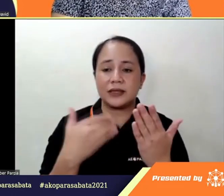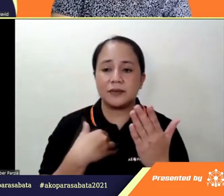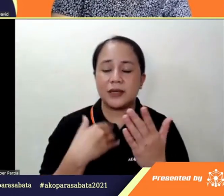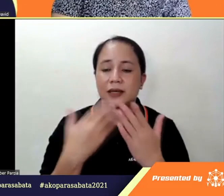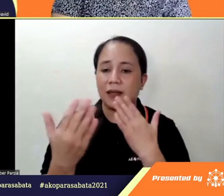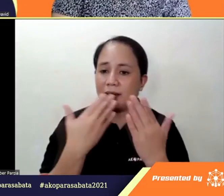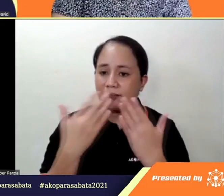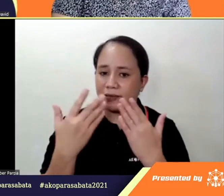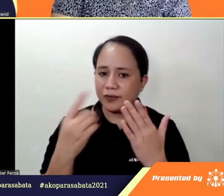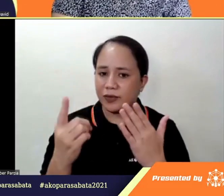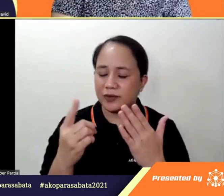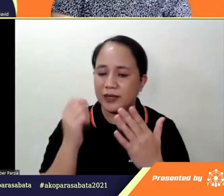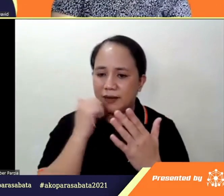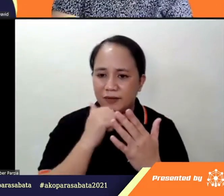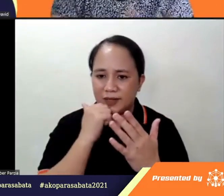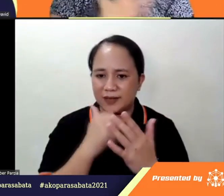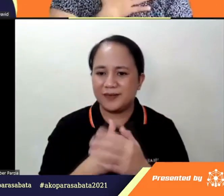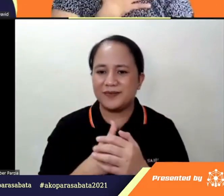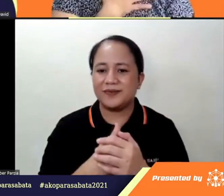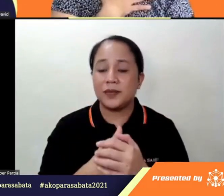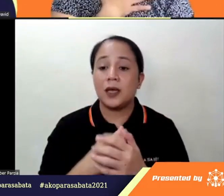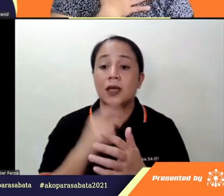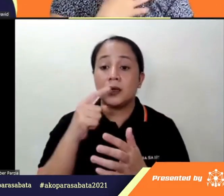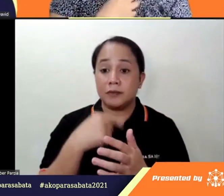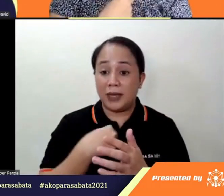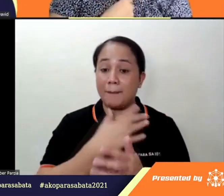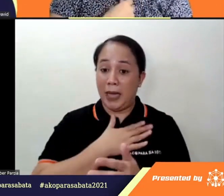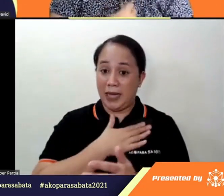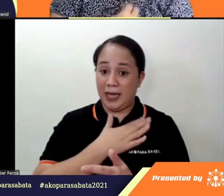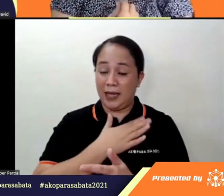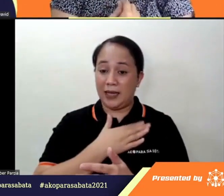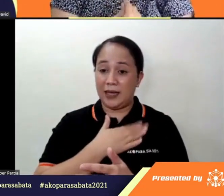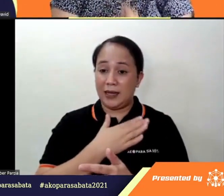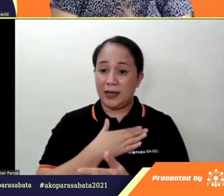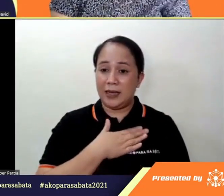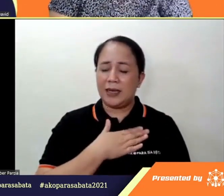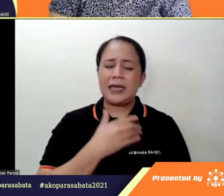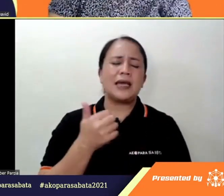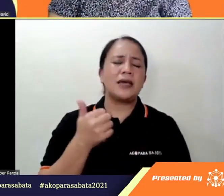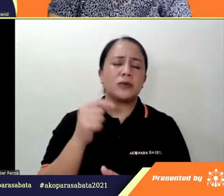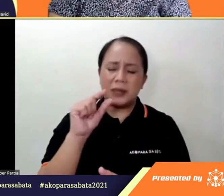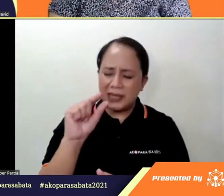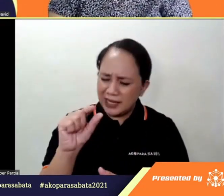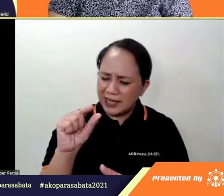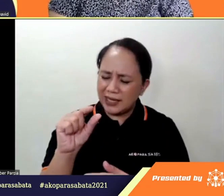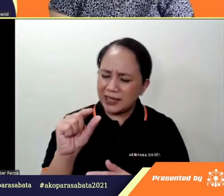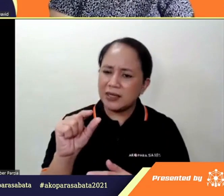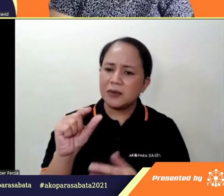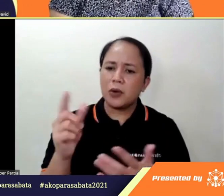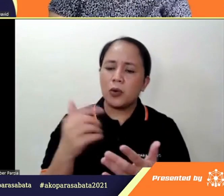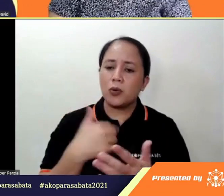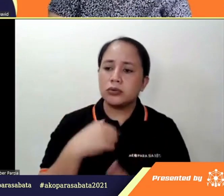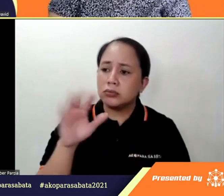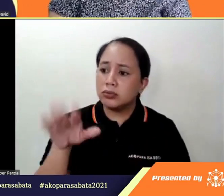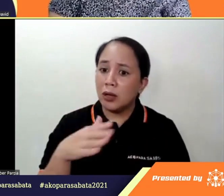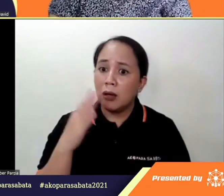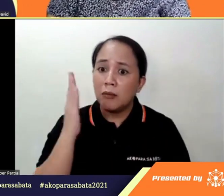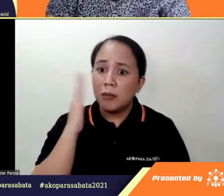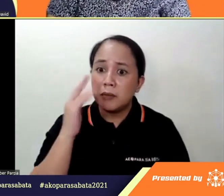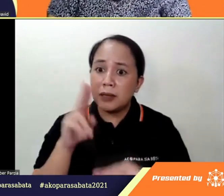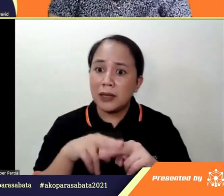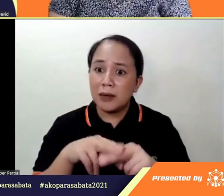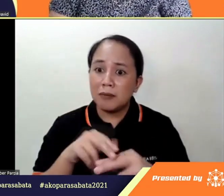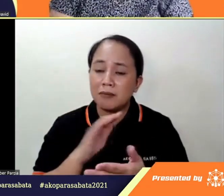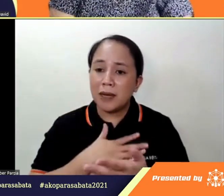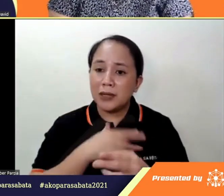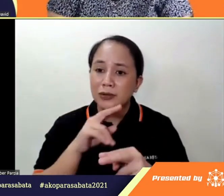for every day. Ako, yun ang akin. Kahit gaano kaliit, kahit na, uy, marunong nang umupo yung aso